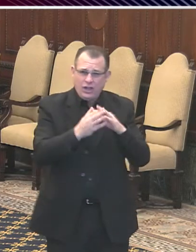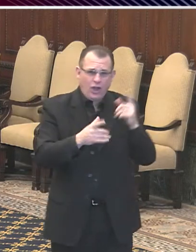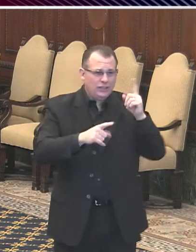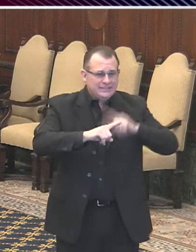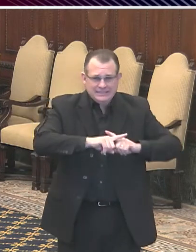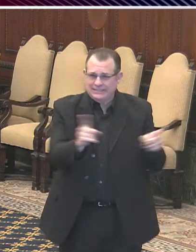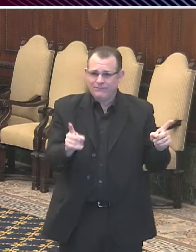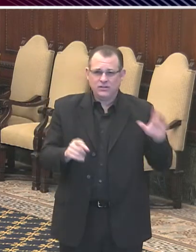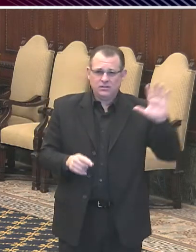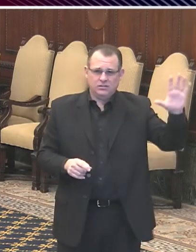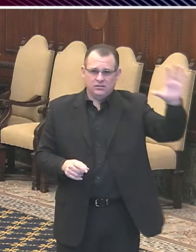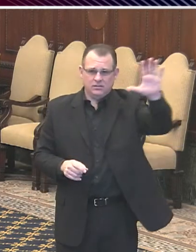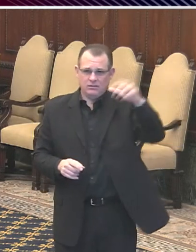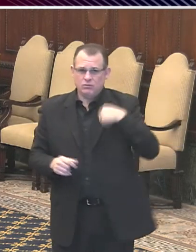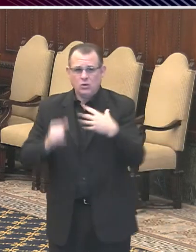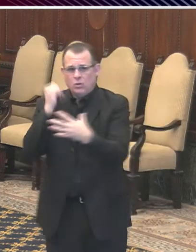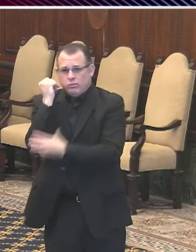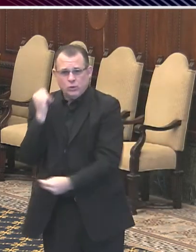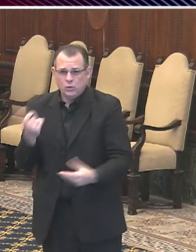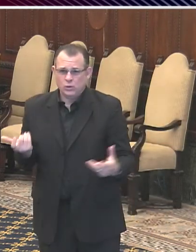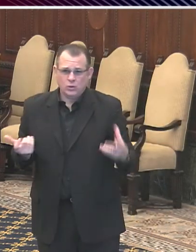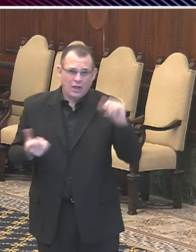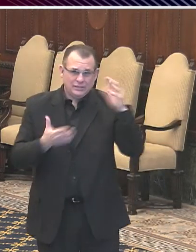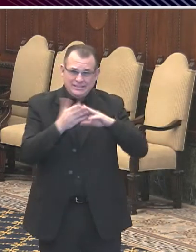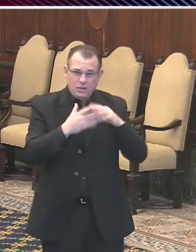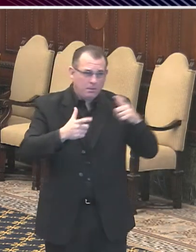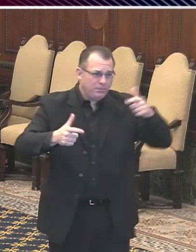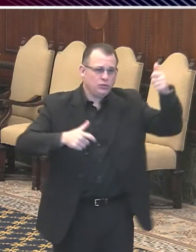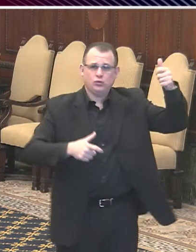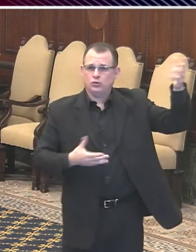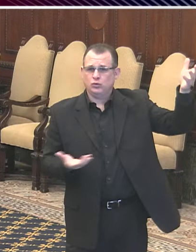poor. Other cities are bigger. New York has more